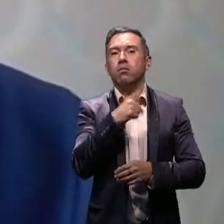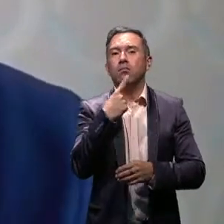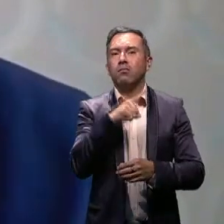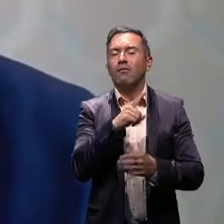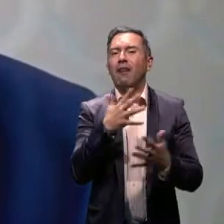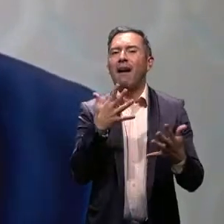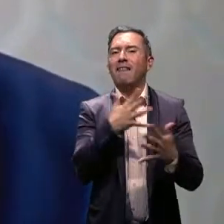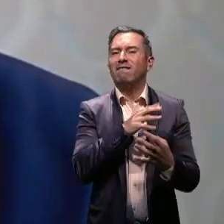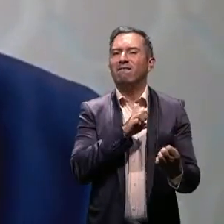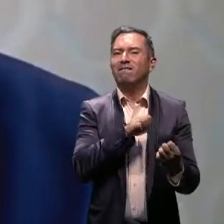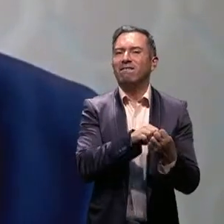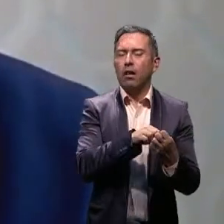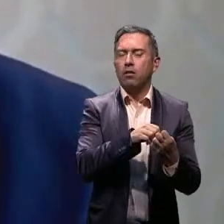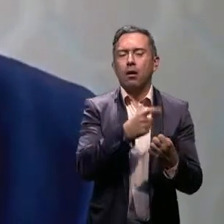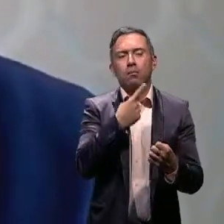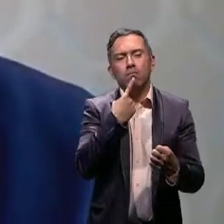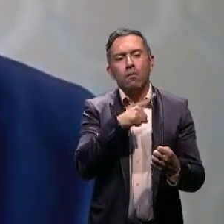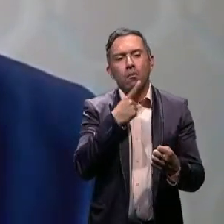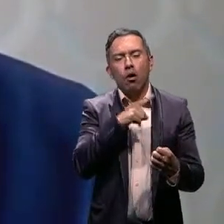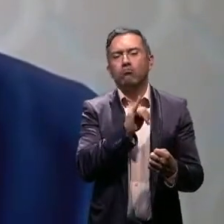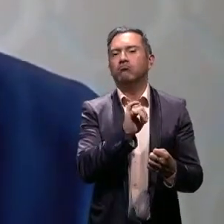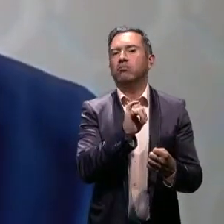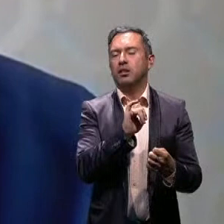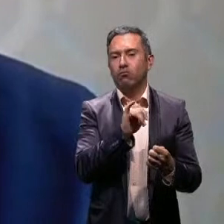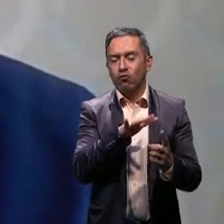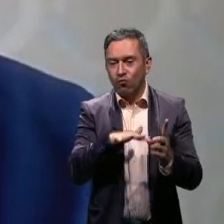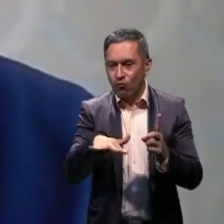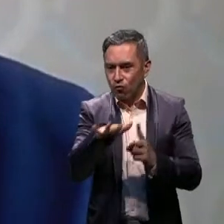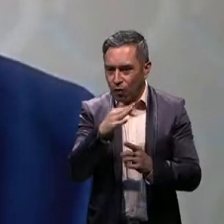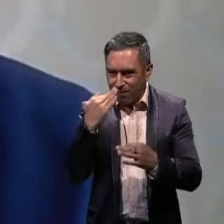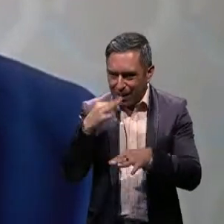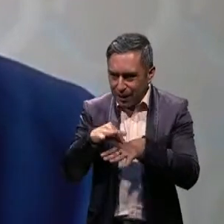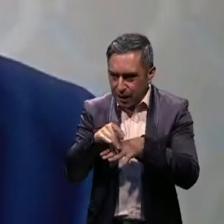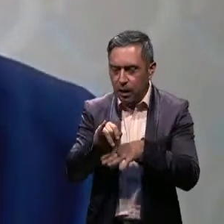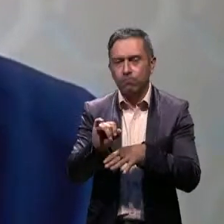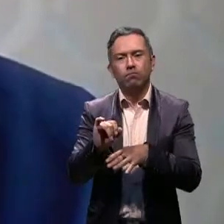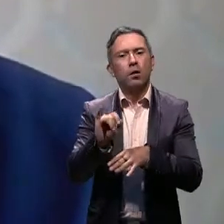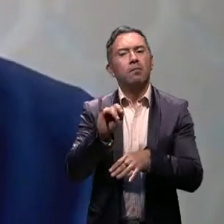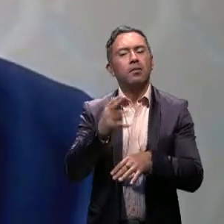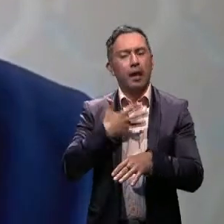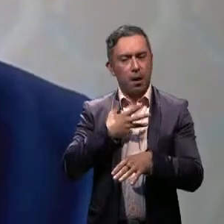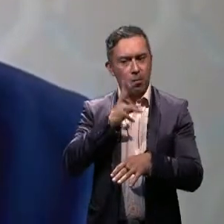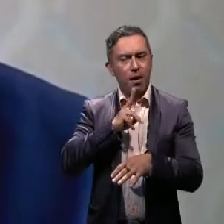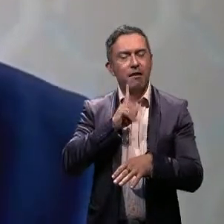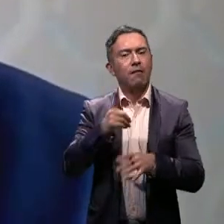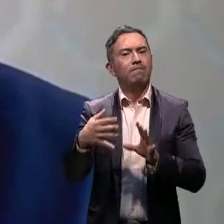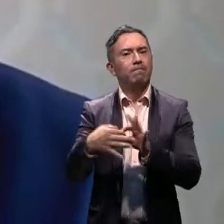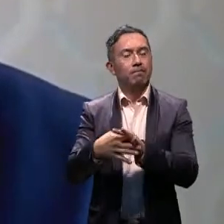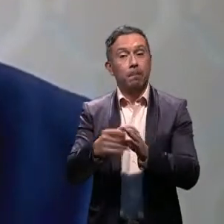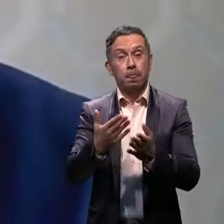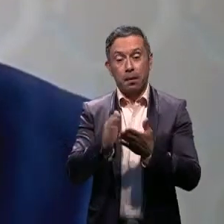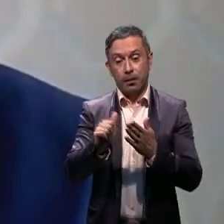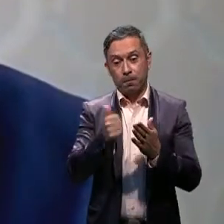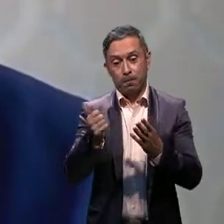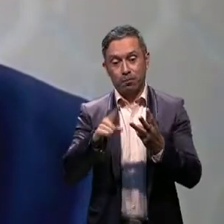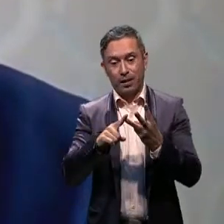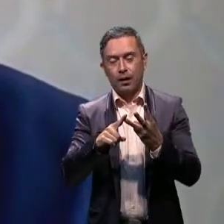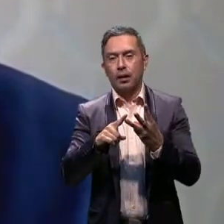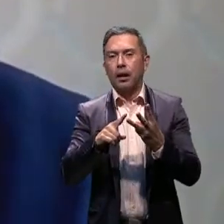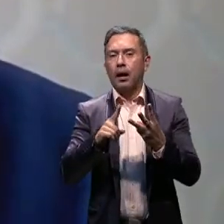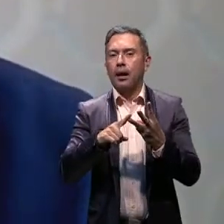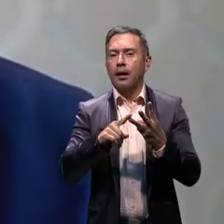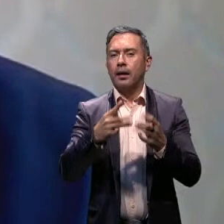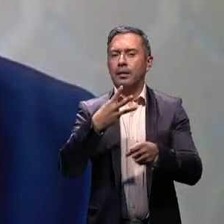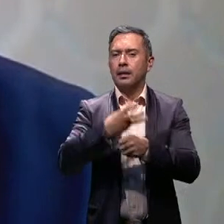fraud complaints had a foundation on reality. Now, with the return of democracy in the